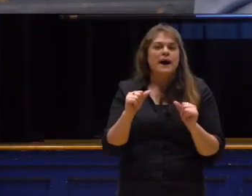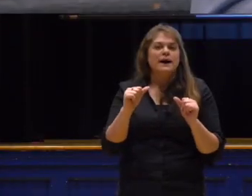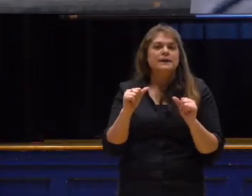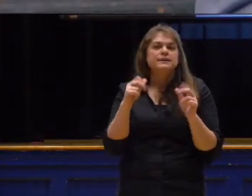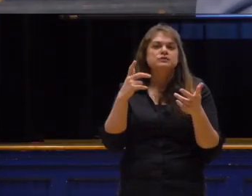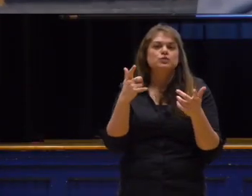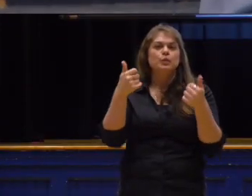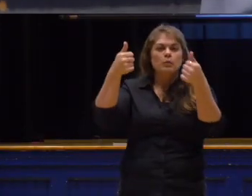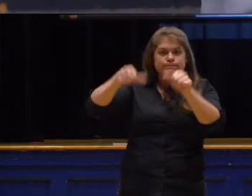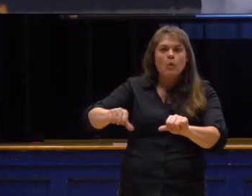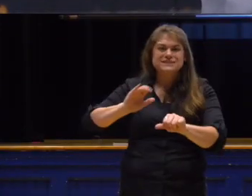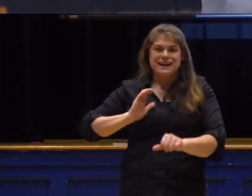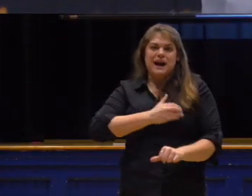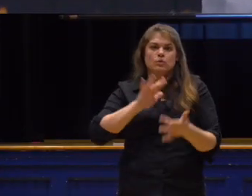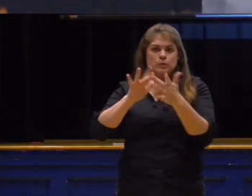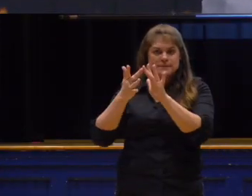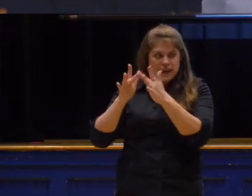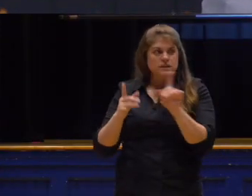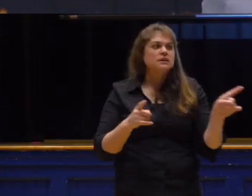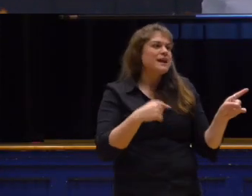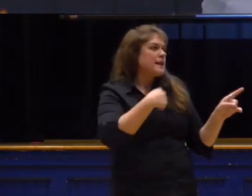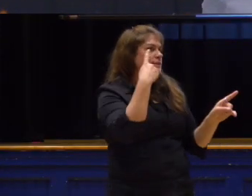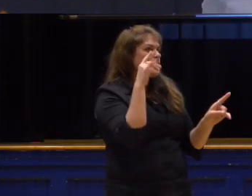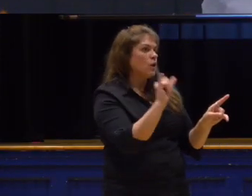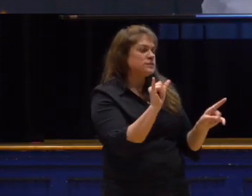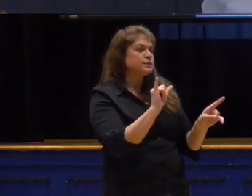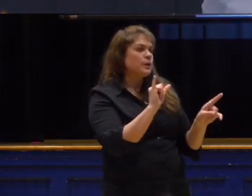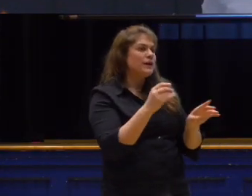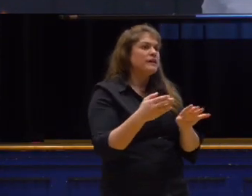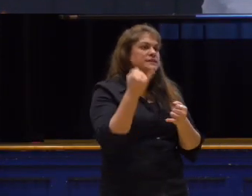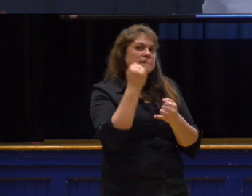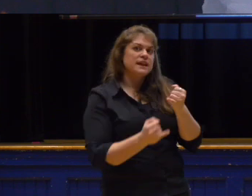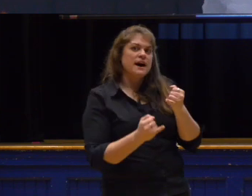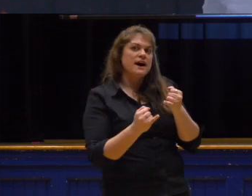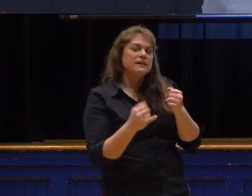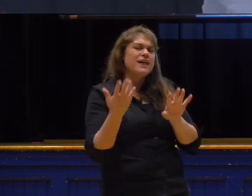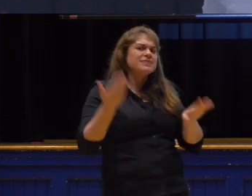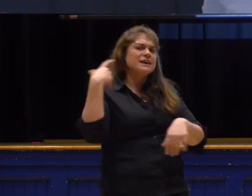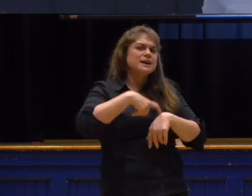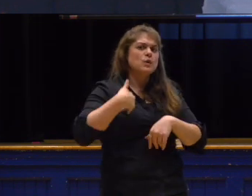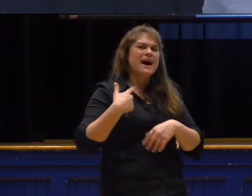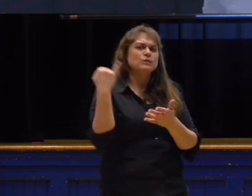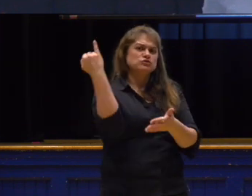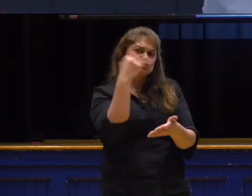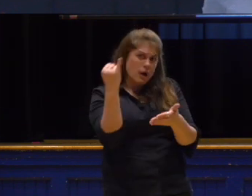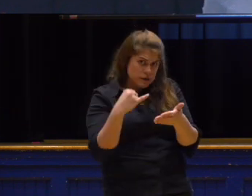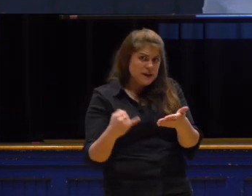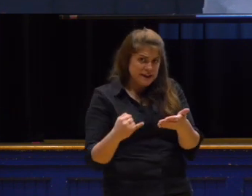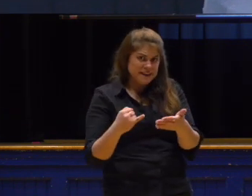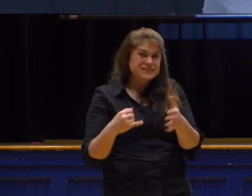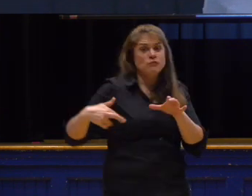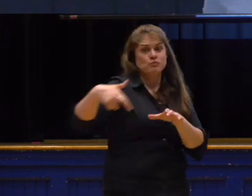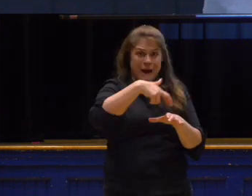to get that loaded onto our website. And I think part of the problem, Chris, is the last meeting you had, you still had drawings up there that